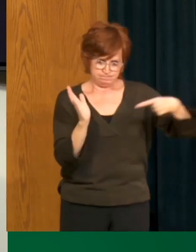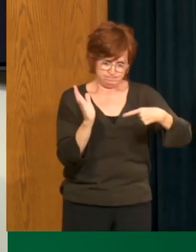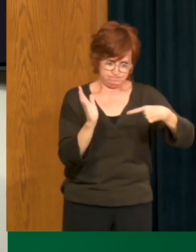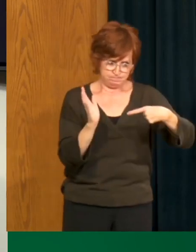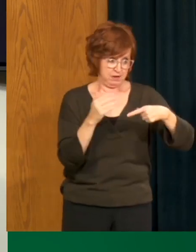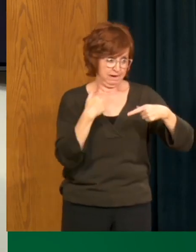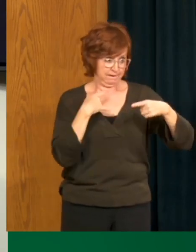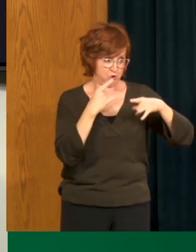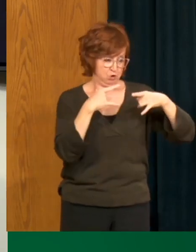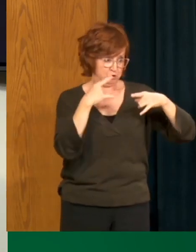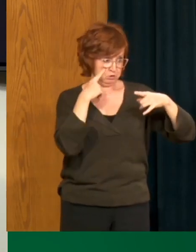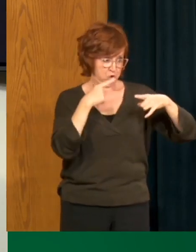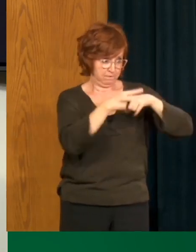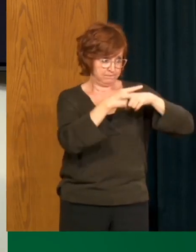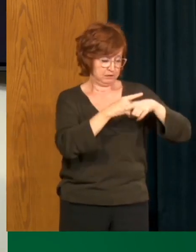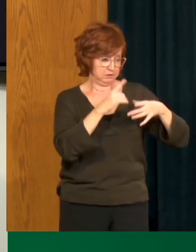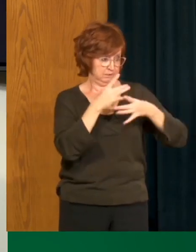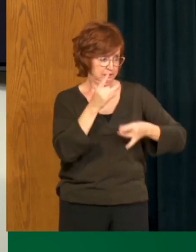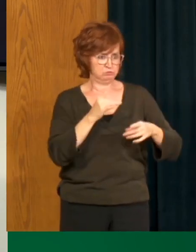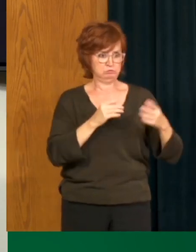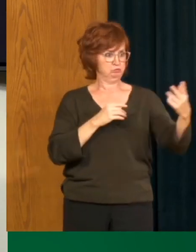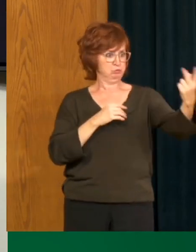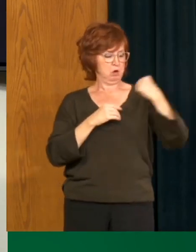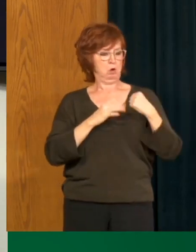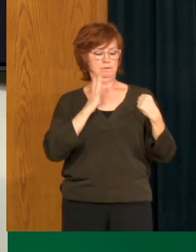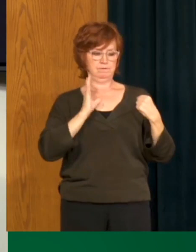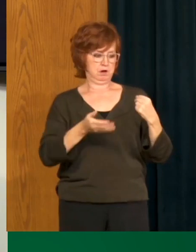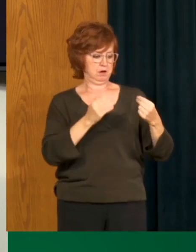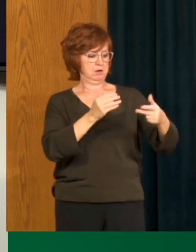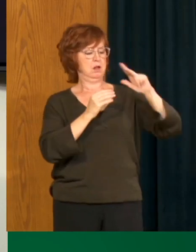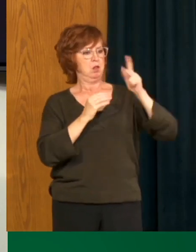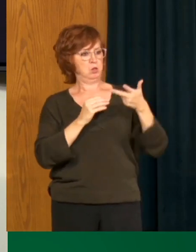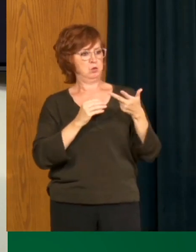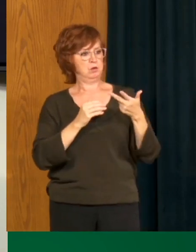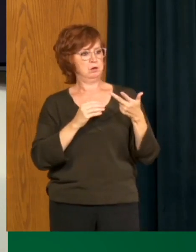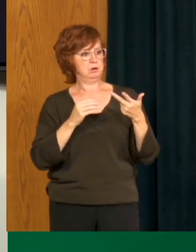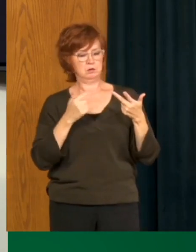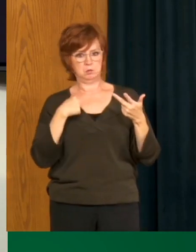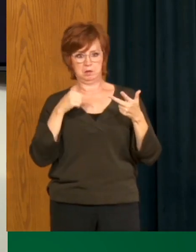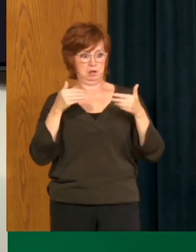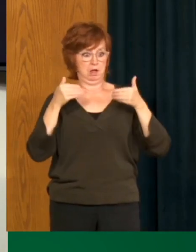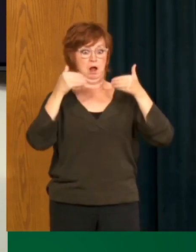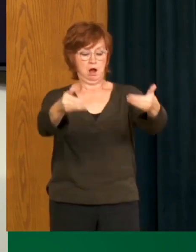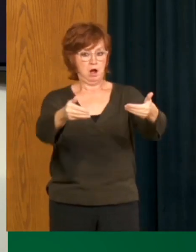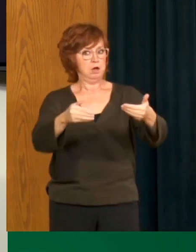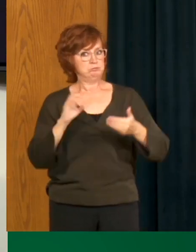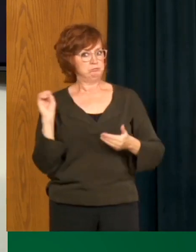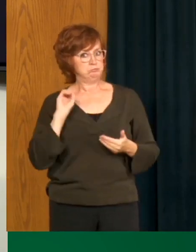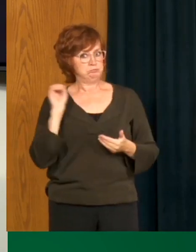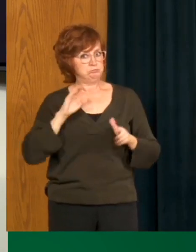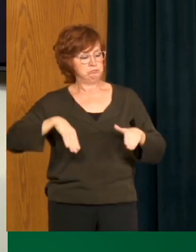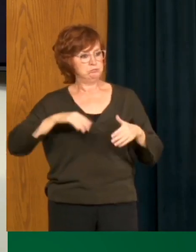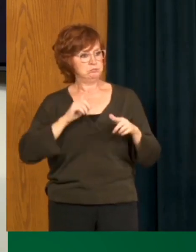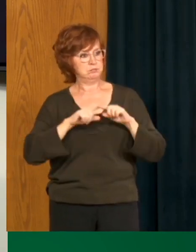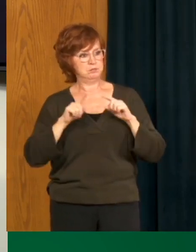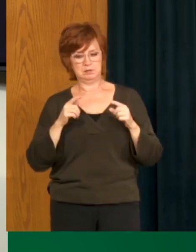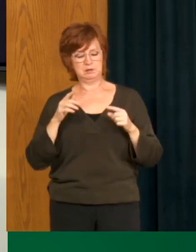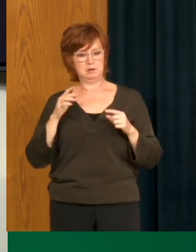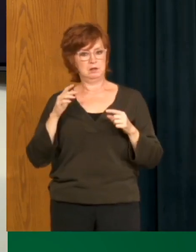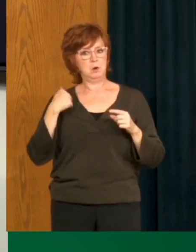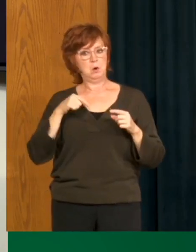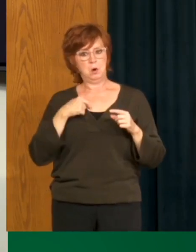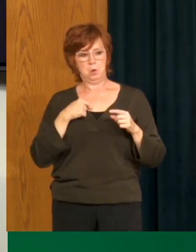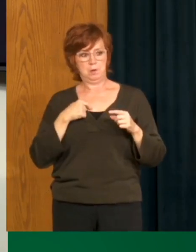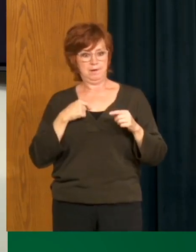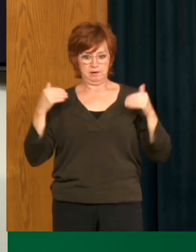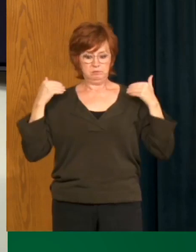other provinces that have already moved on this pilot program. Saskatchewan is not among them at this point in time. So there is no conflict here, as has been